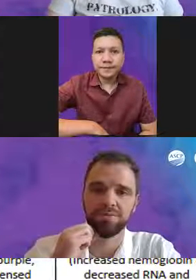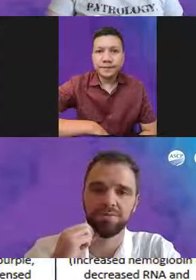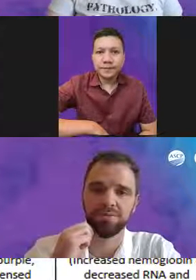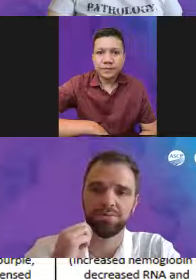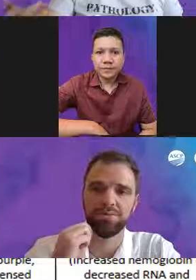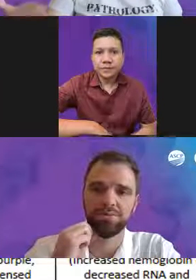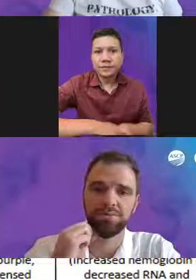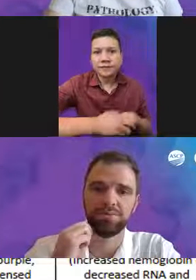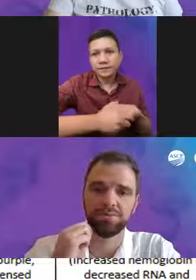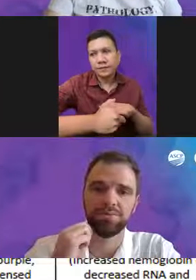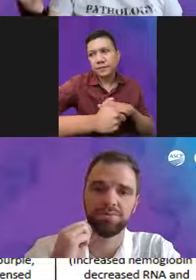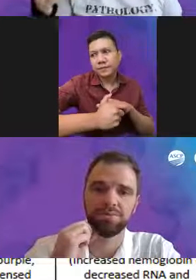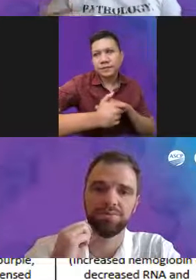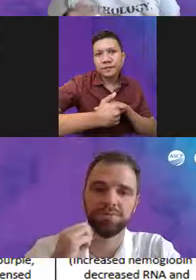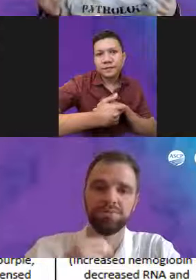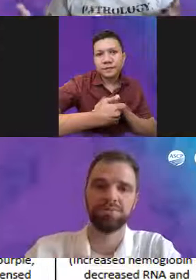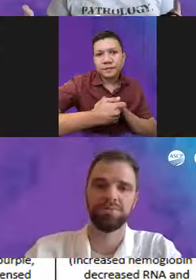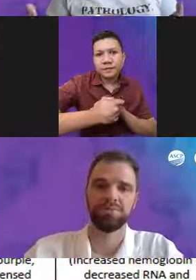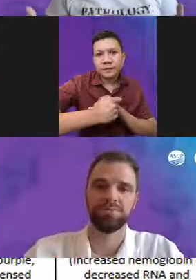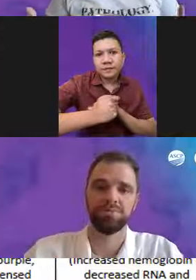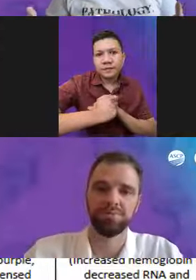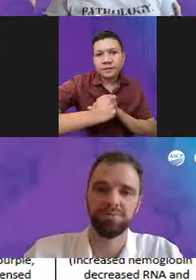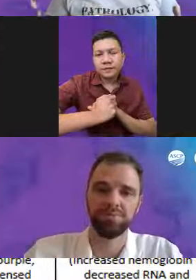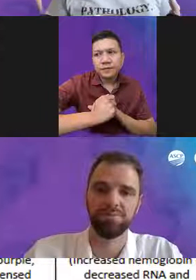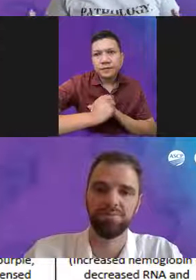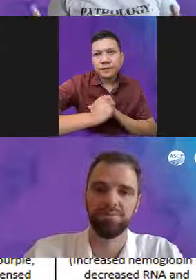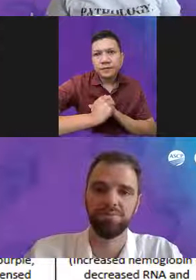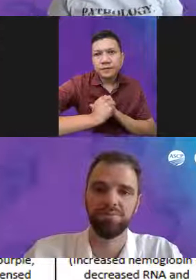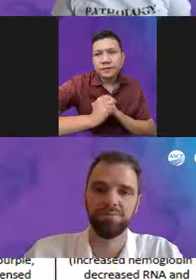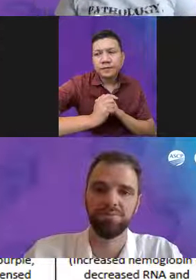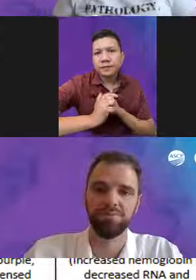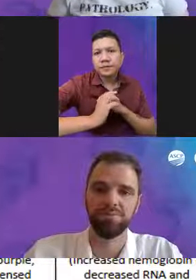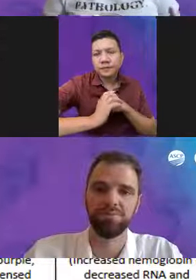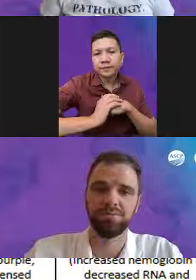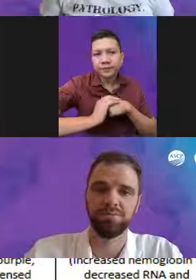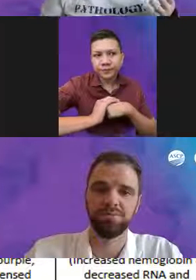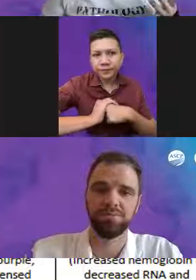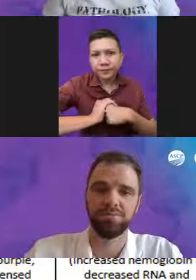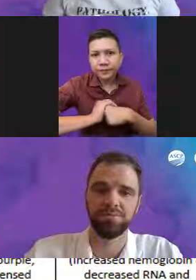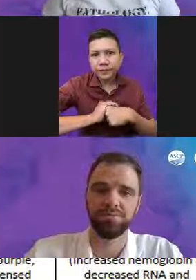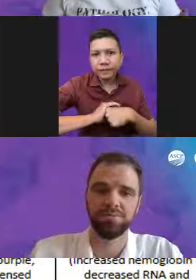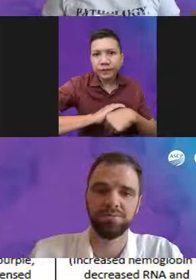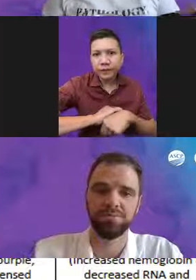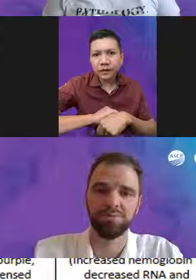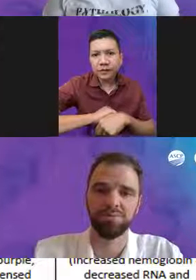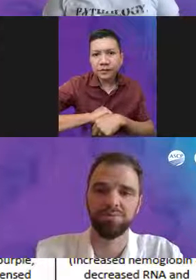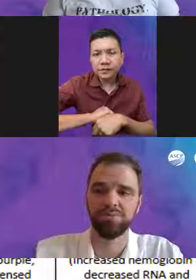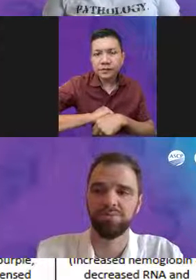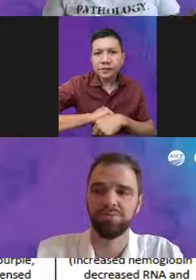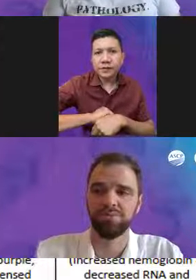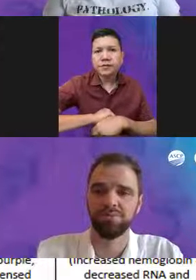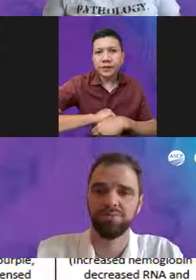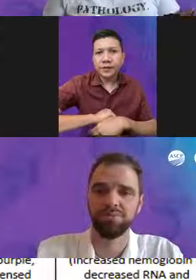there is anemia. Is because of hemolysis, where they all might have a hemolytic component. It may not be the primary